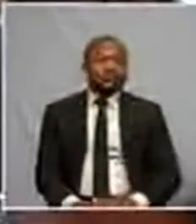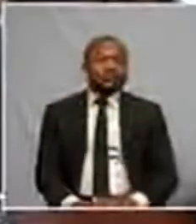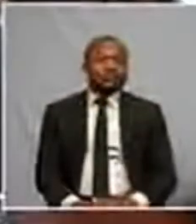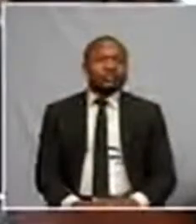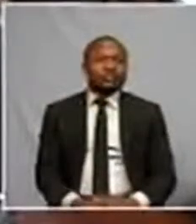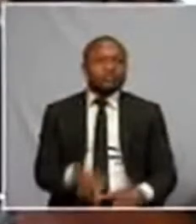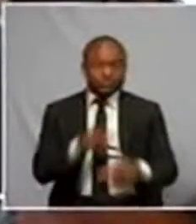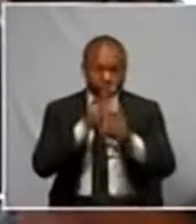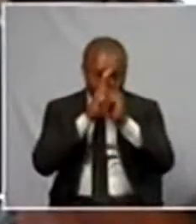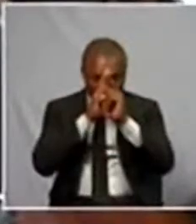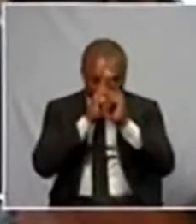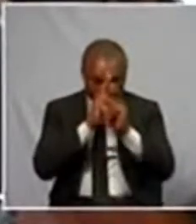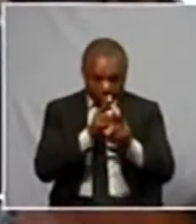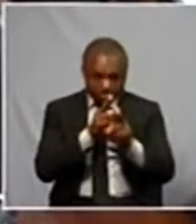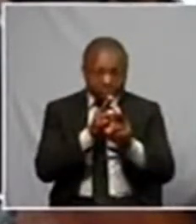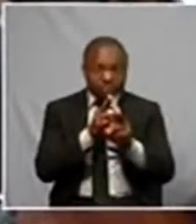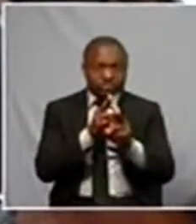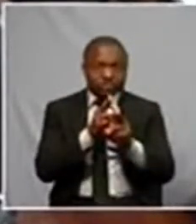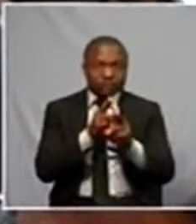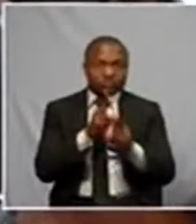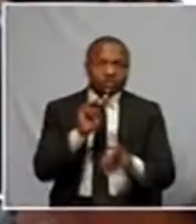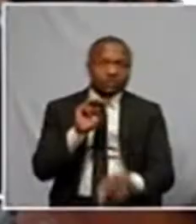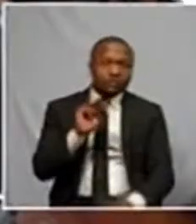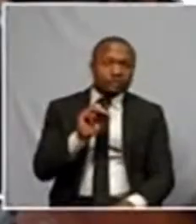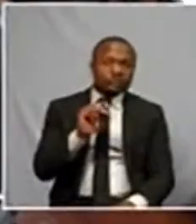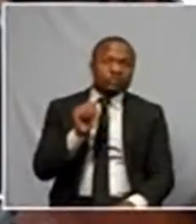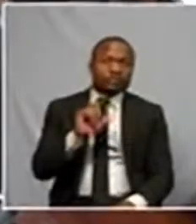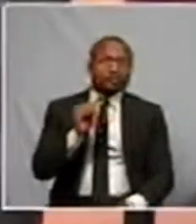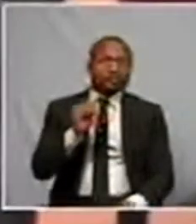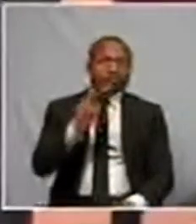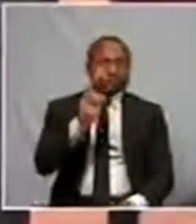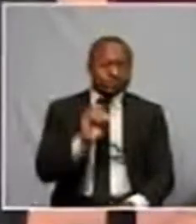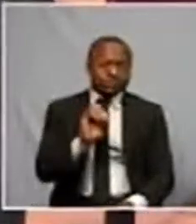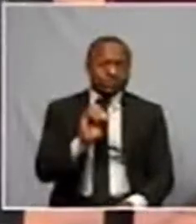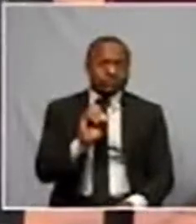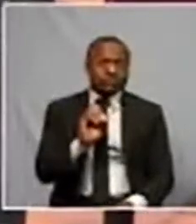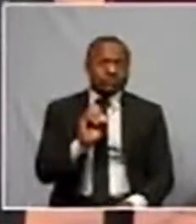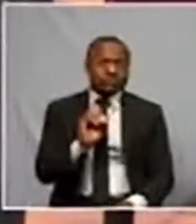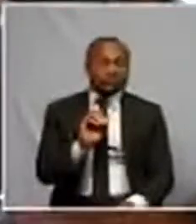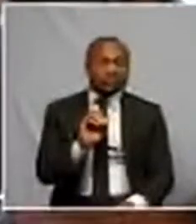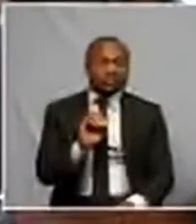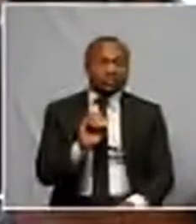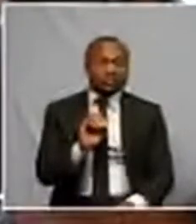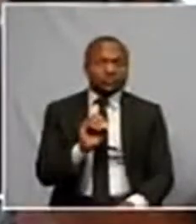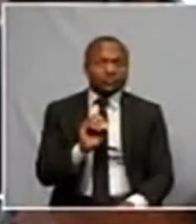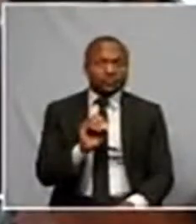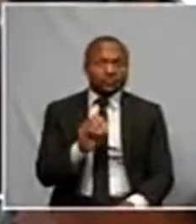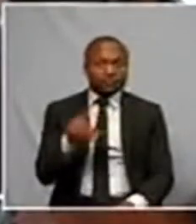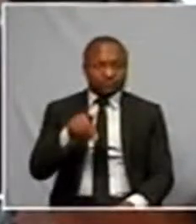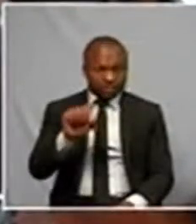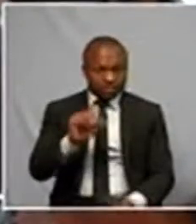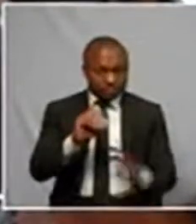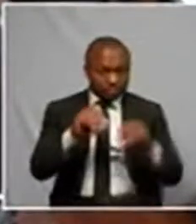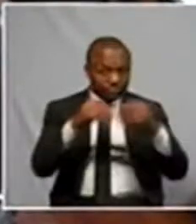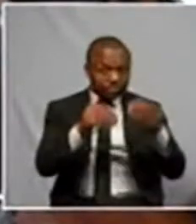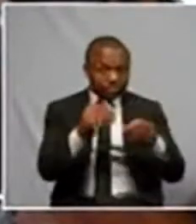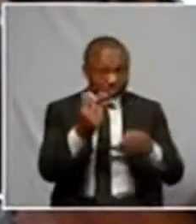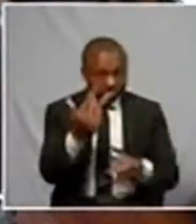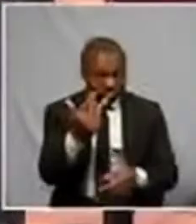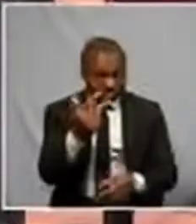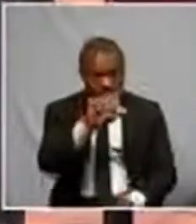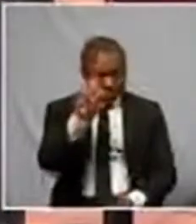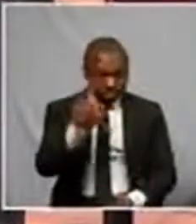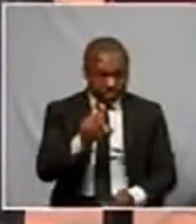Yeah, Honorable Malambo. PS, you take 3 questions, then you will give you an opportunity to answer. Thank